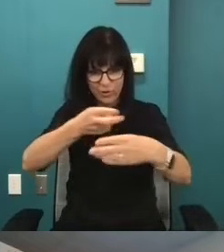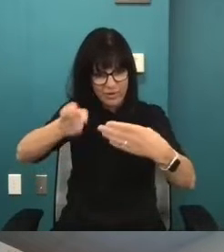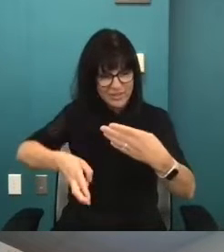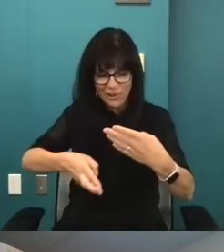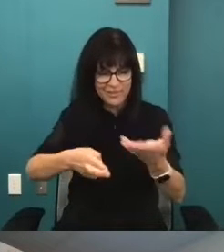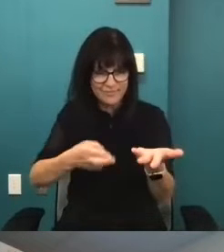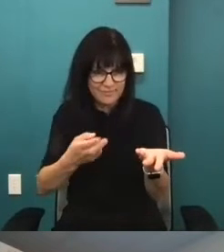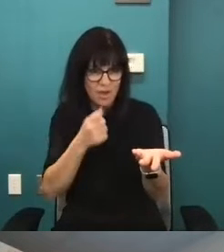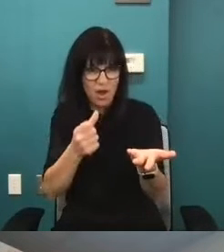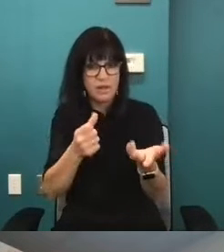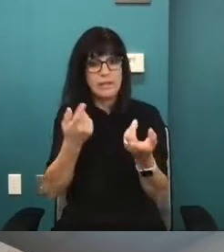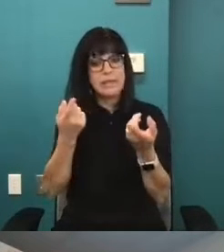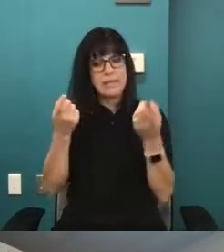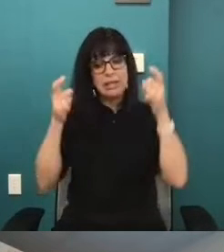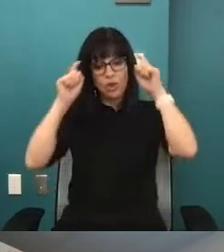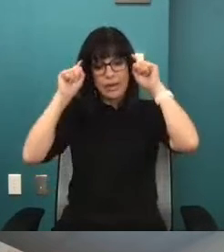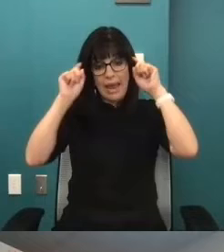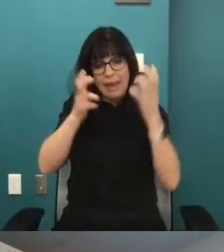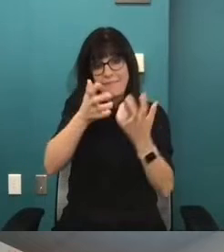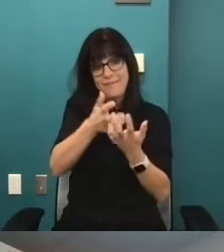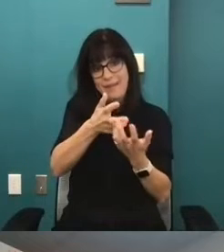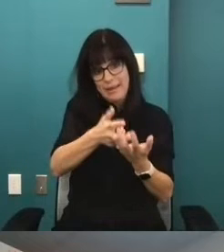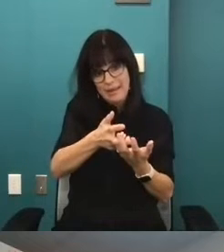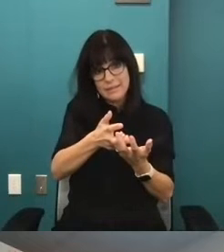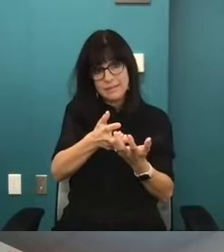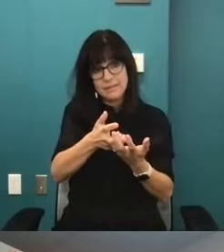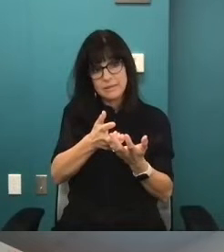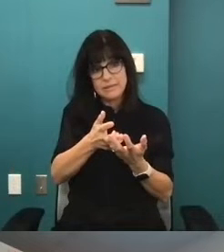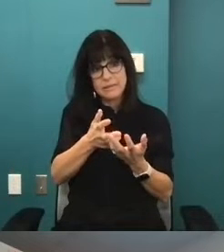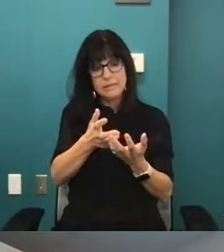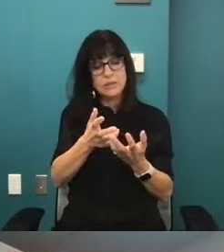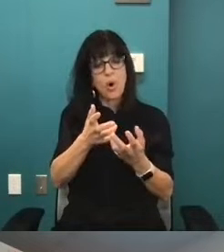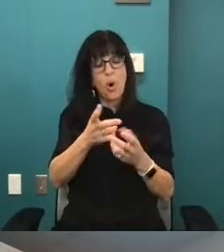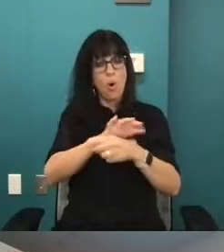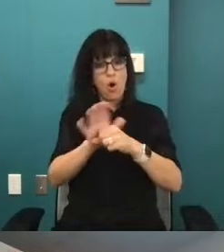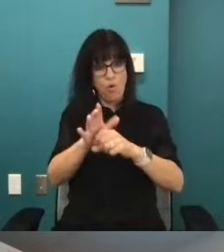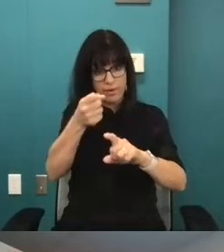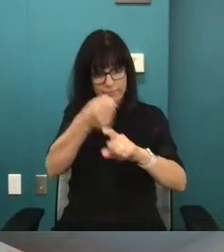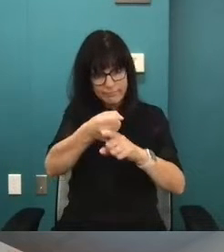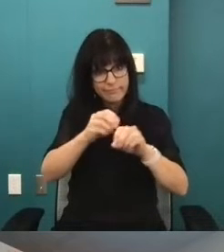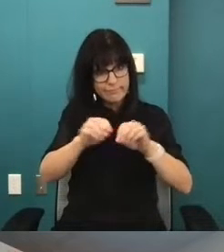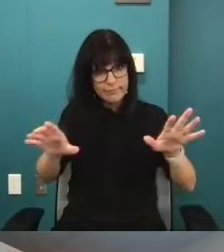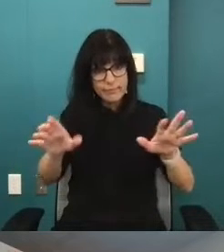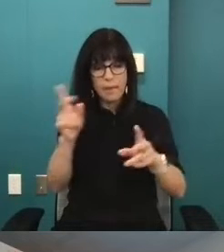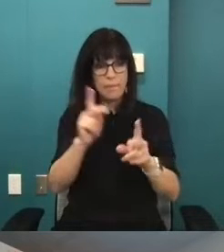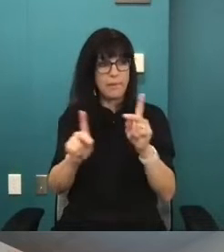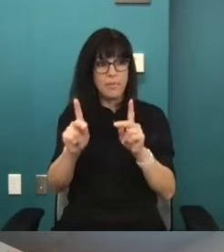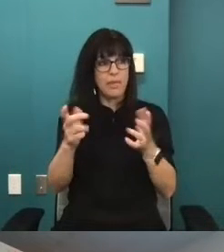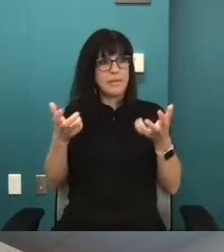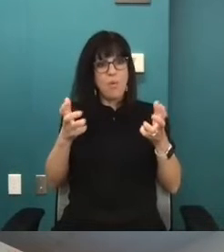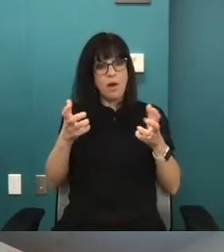Hearing aid fittings. People are now with when COVID came and a lot of people didn't want to go